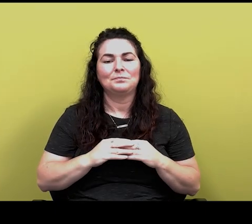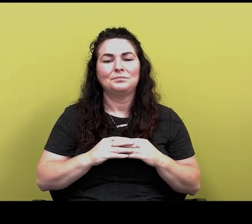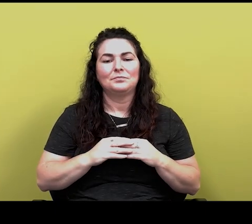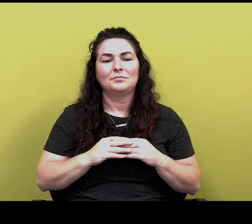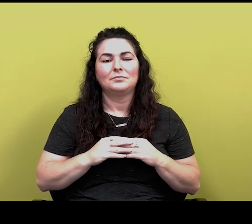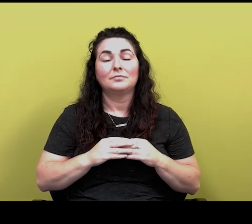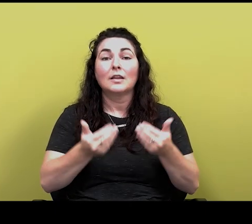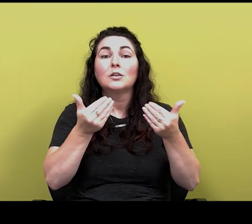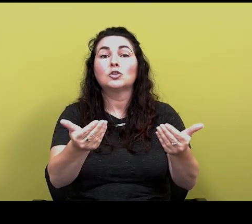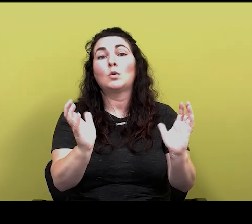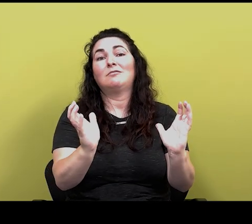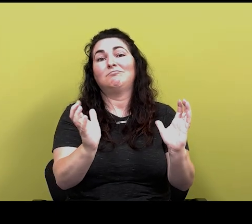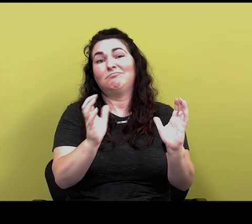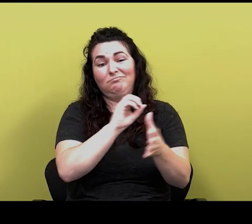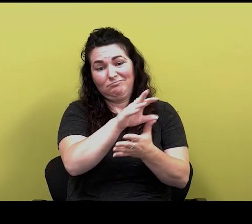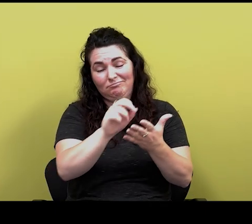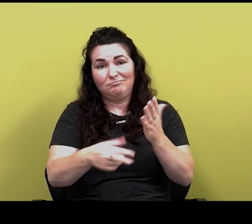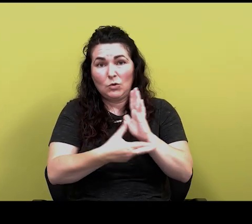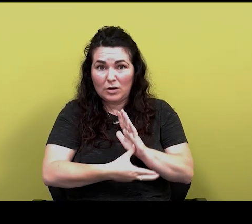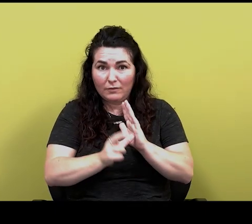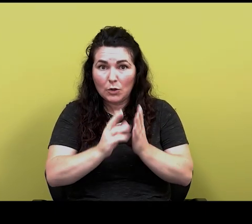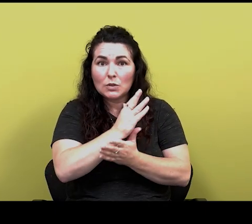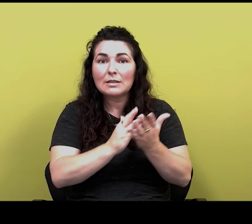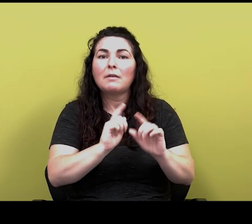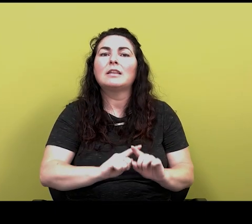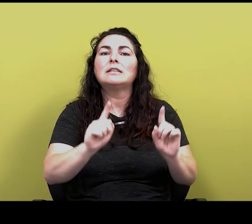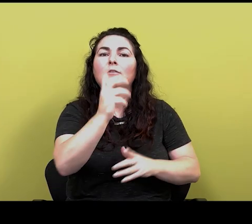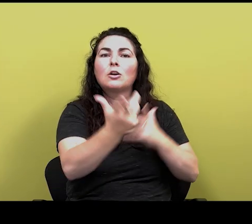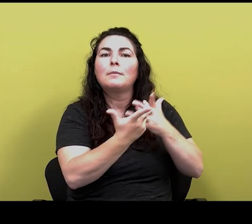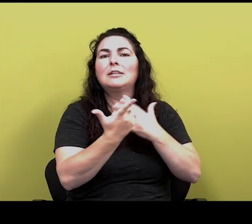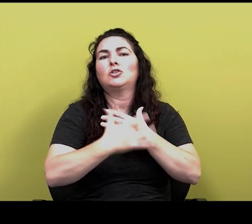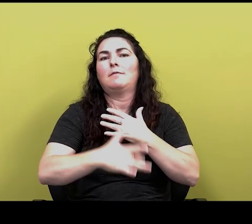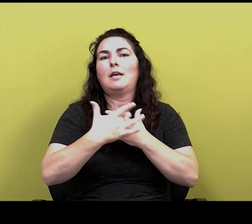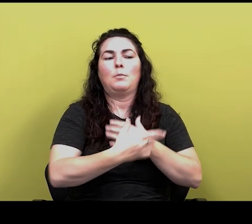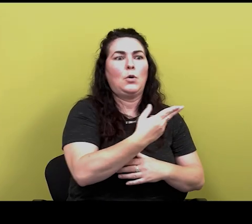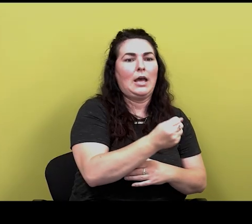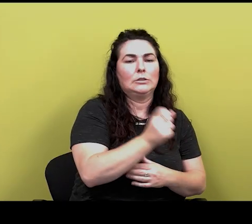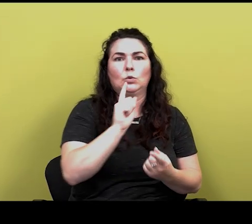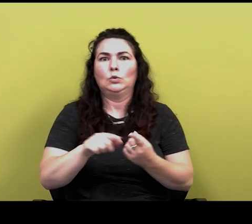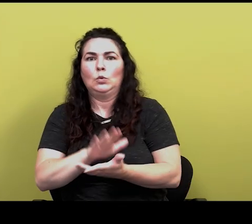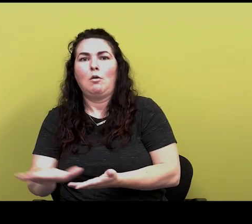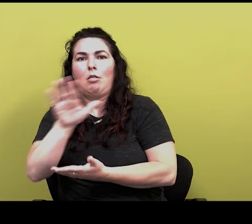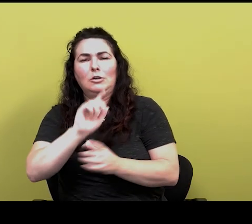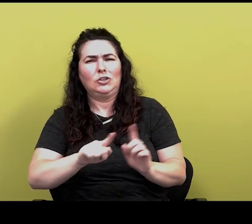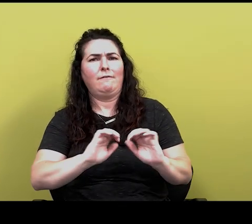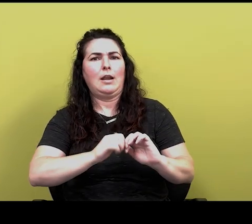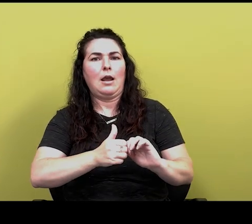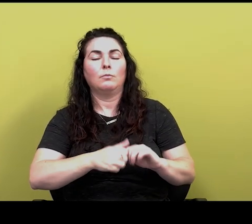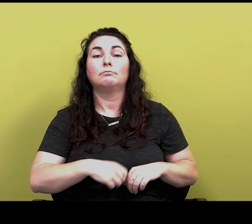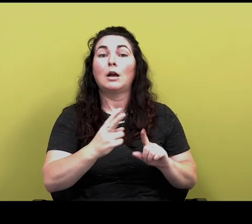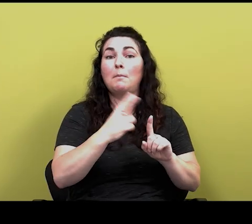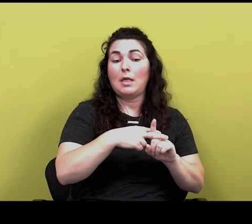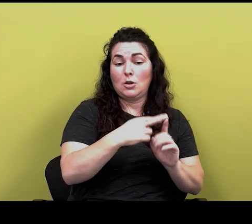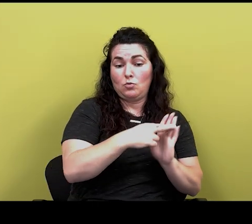So let's chat a little bit more about some of the ways in which collegiate accommodations differ from high school. First, students can apply to register